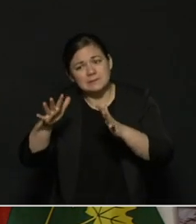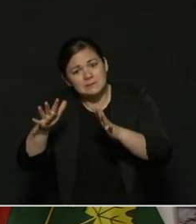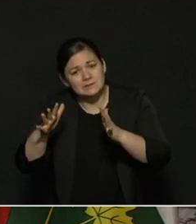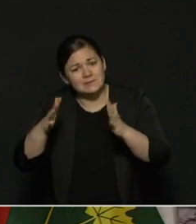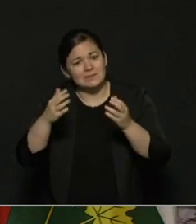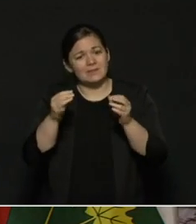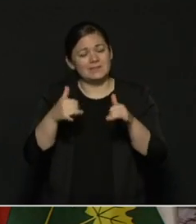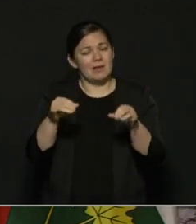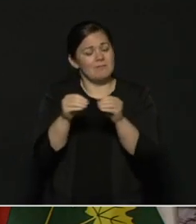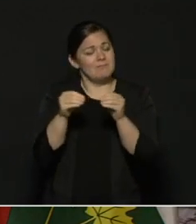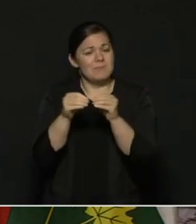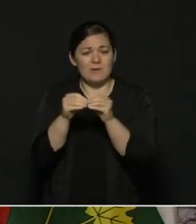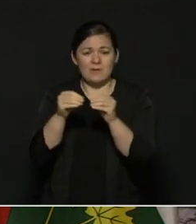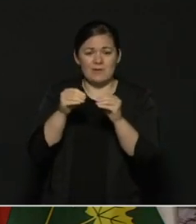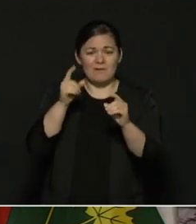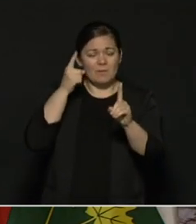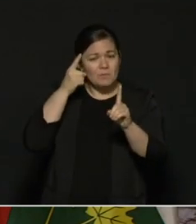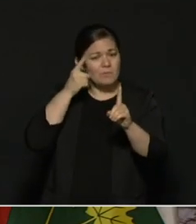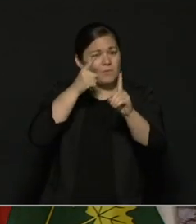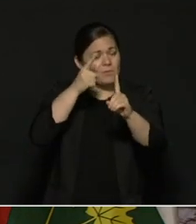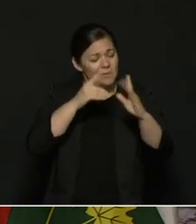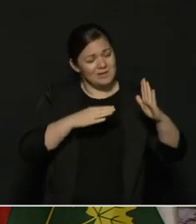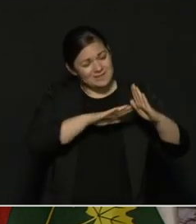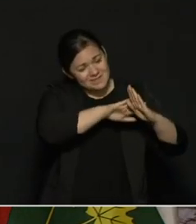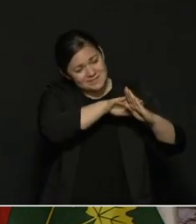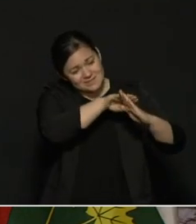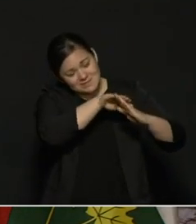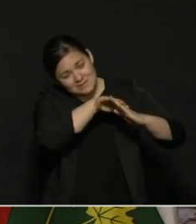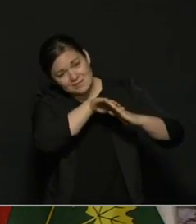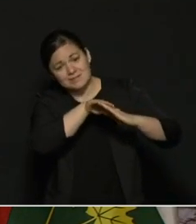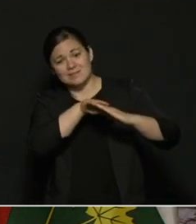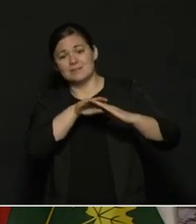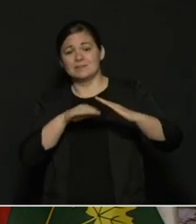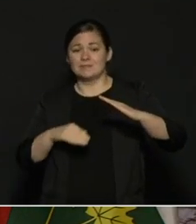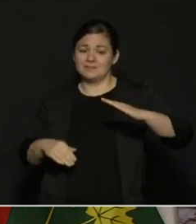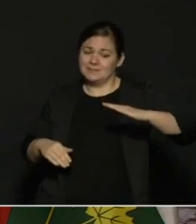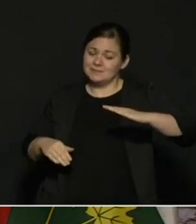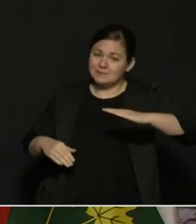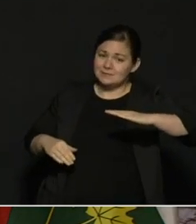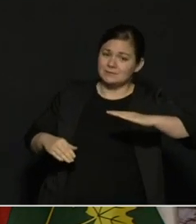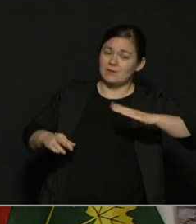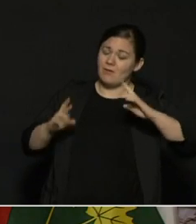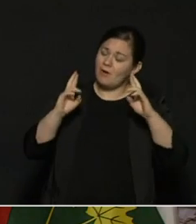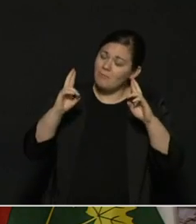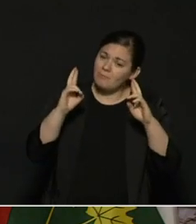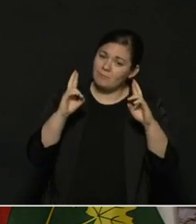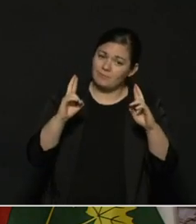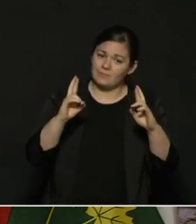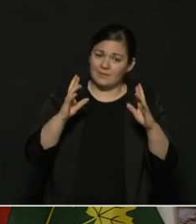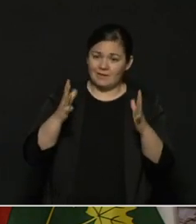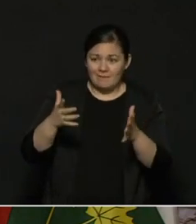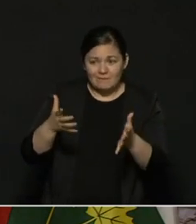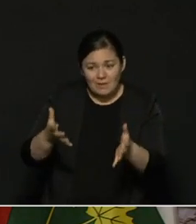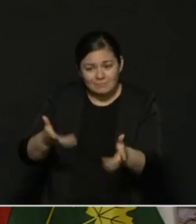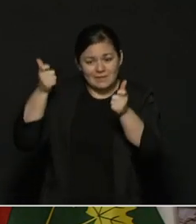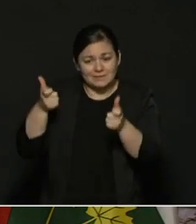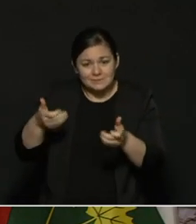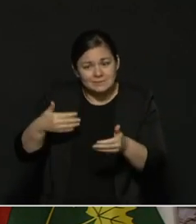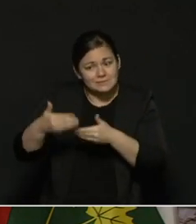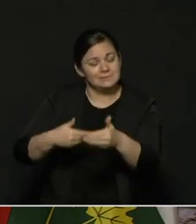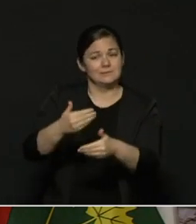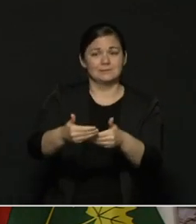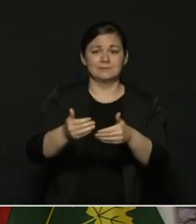can bend the curve on that one and bring that down as quickly as we can because of the concerns we have in that regard.